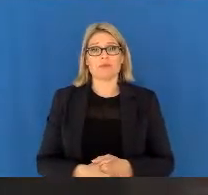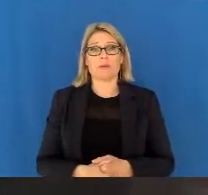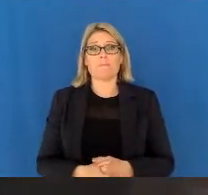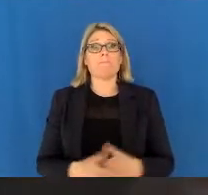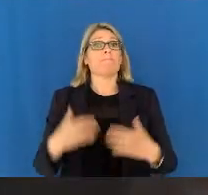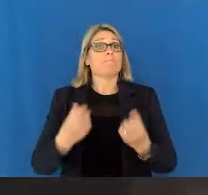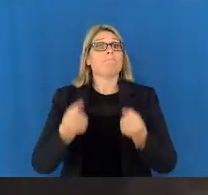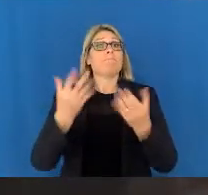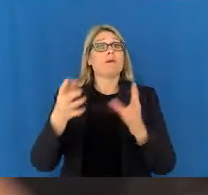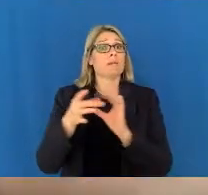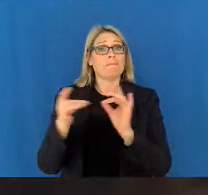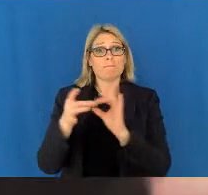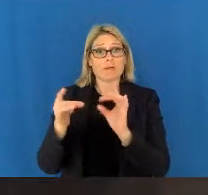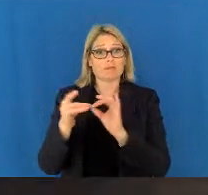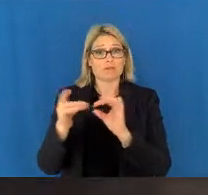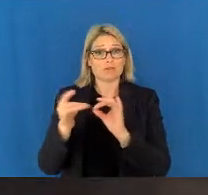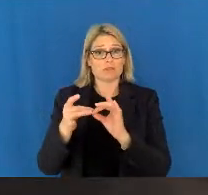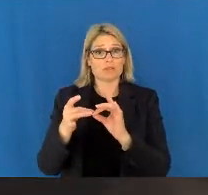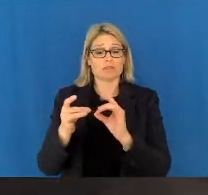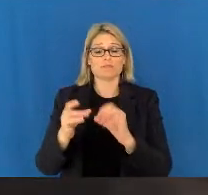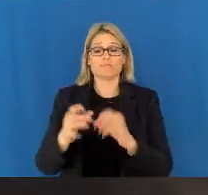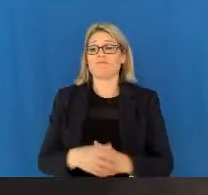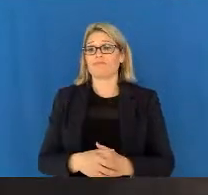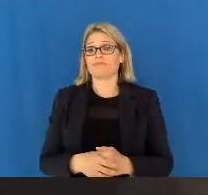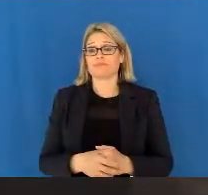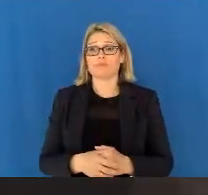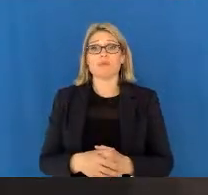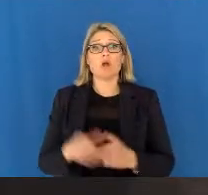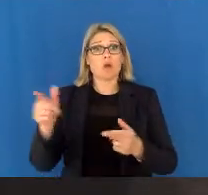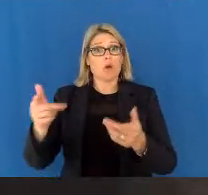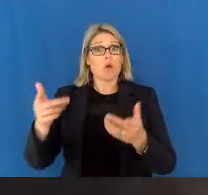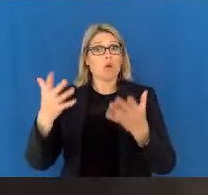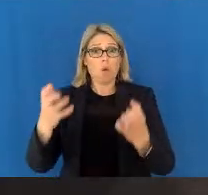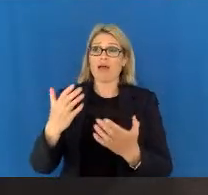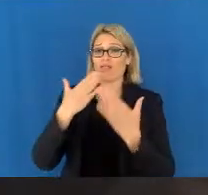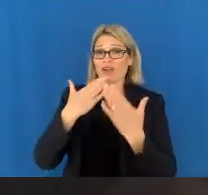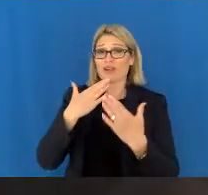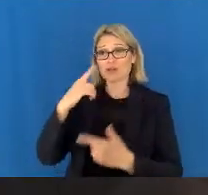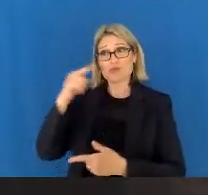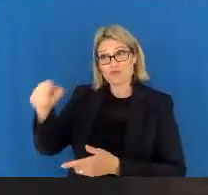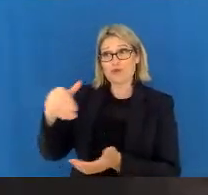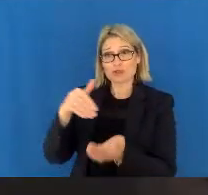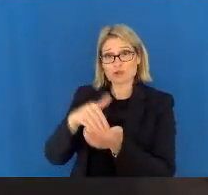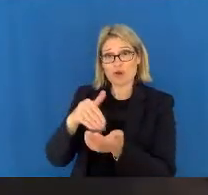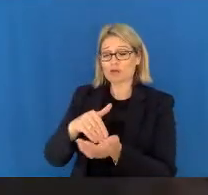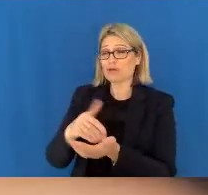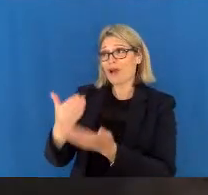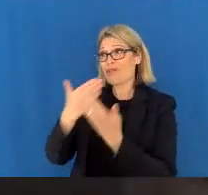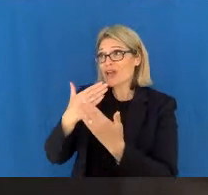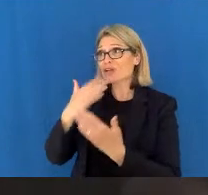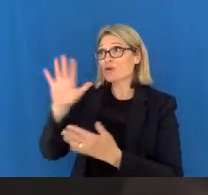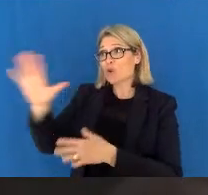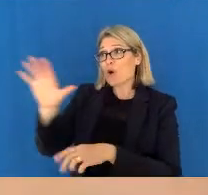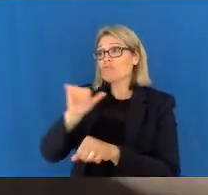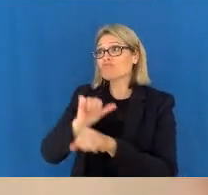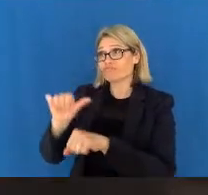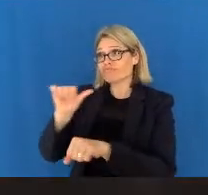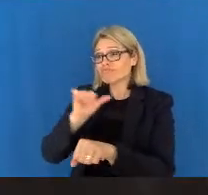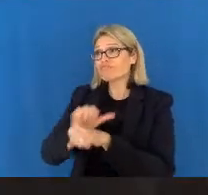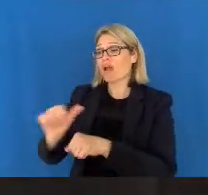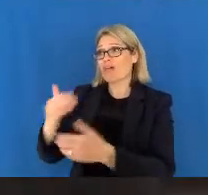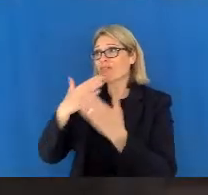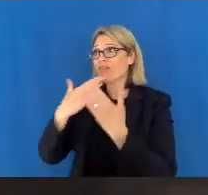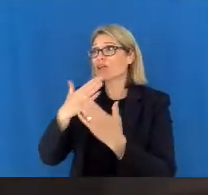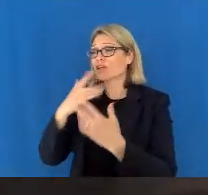messages. They were saying that they want to thank you for the work you're doing for our zone. It's very